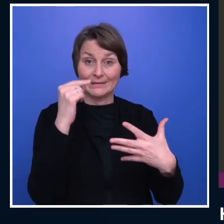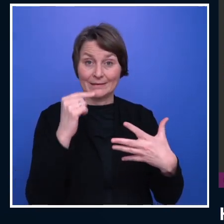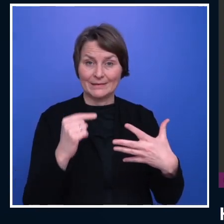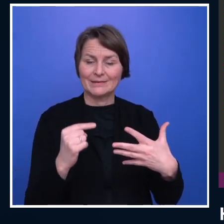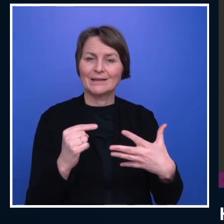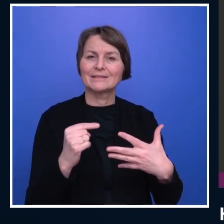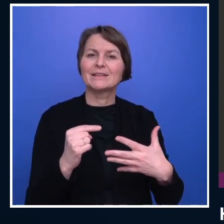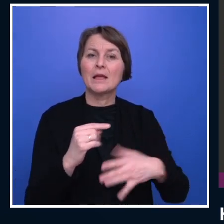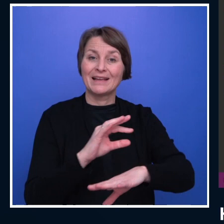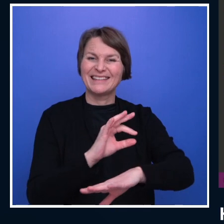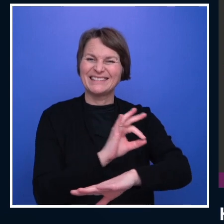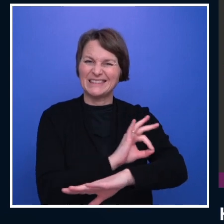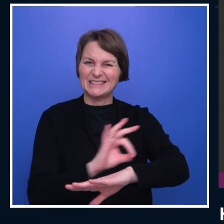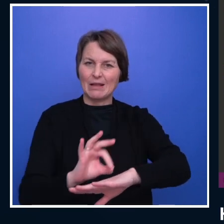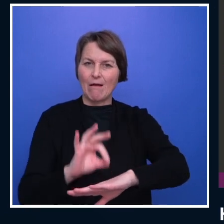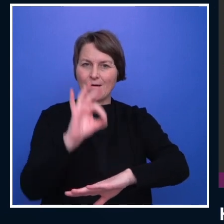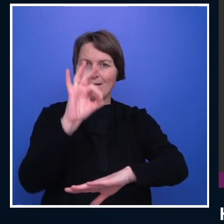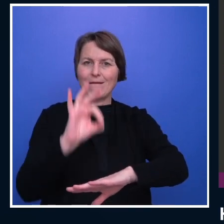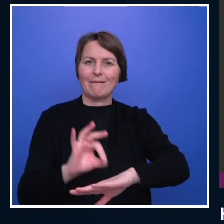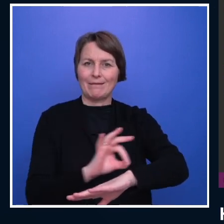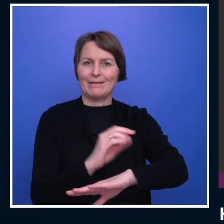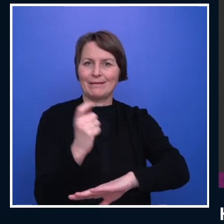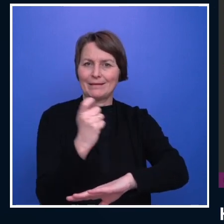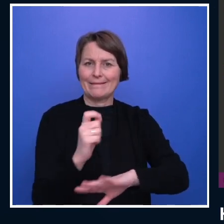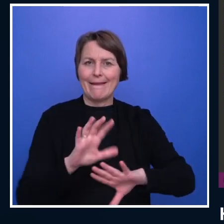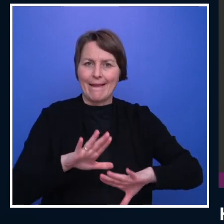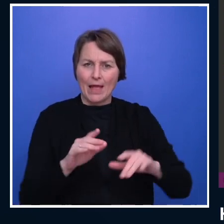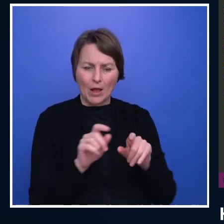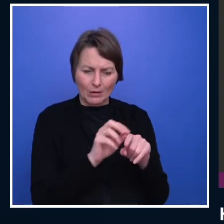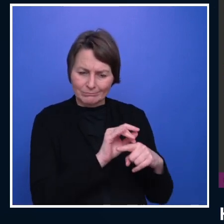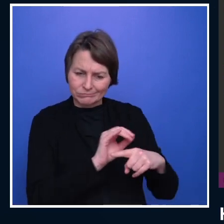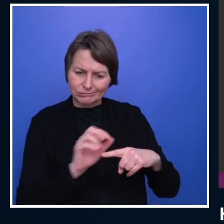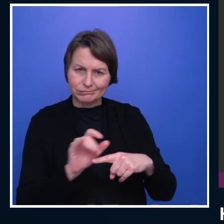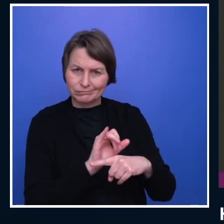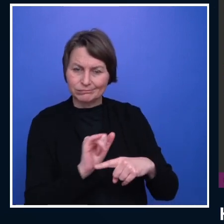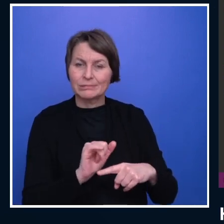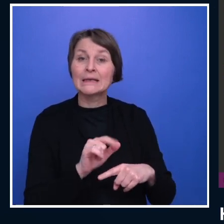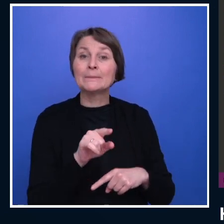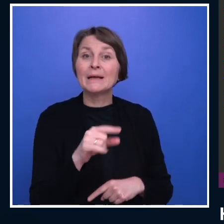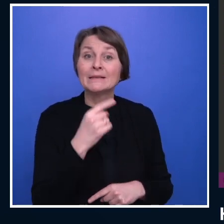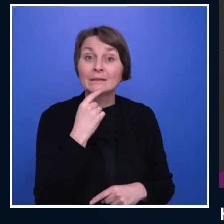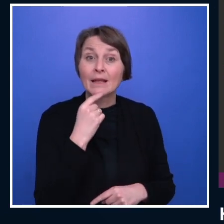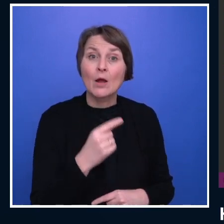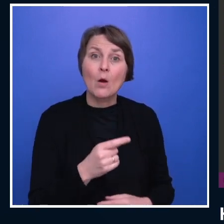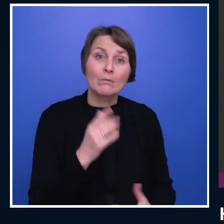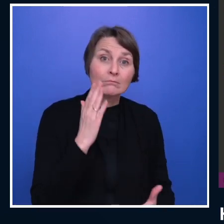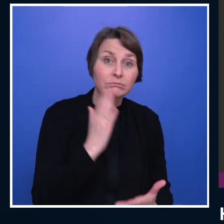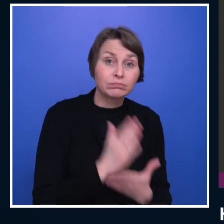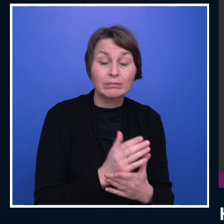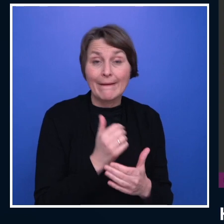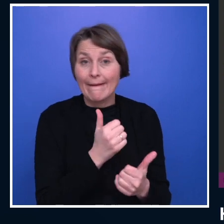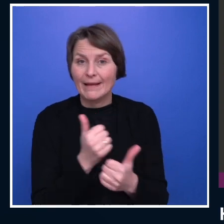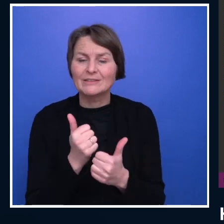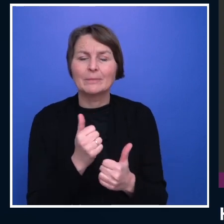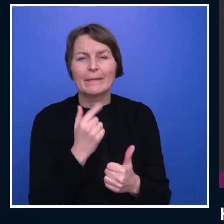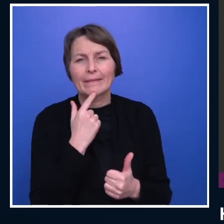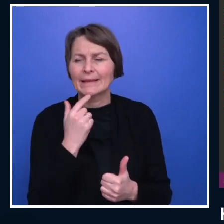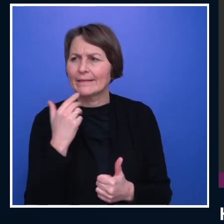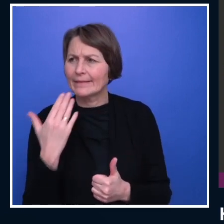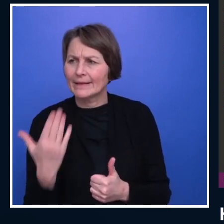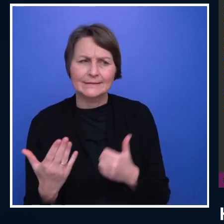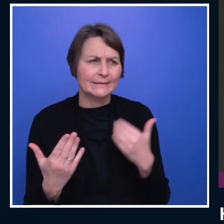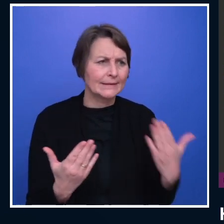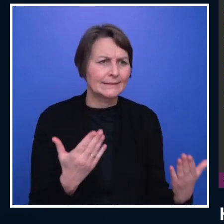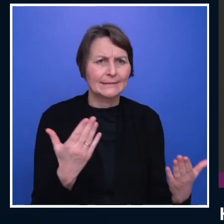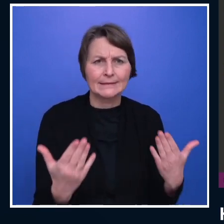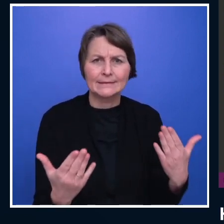no wrong answer. There are only trade-offs. It's thinking about that stack, and that's